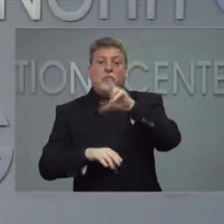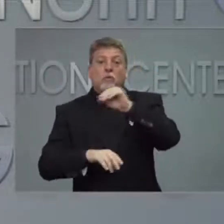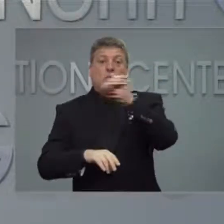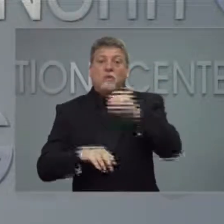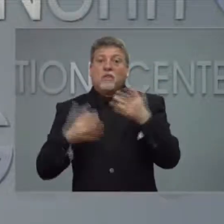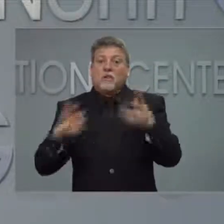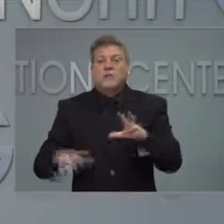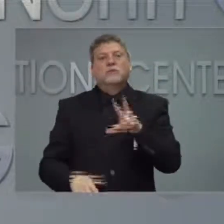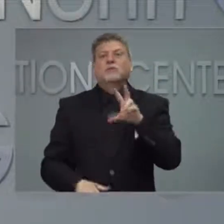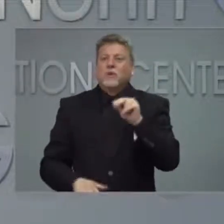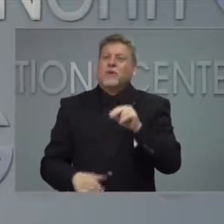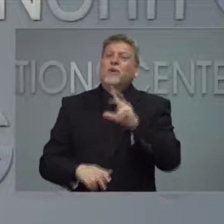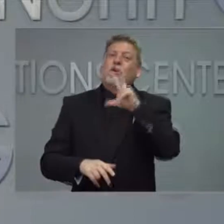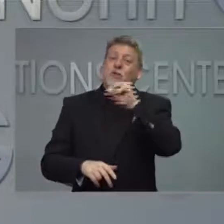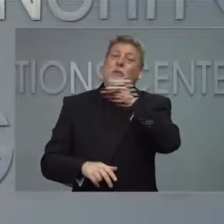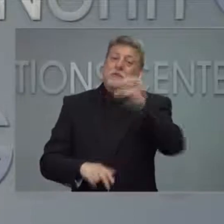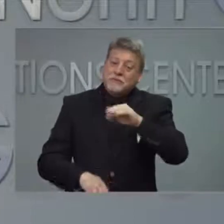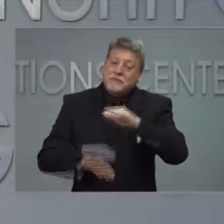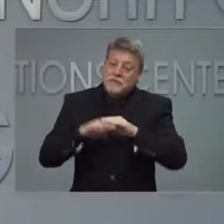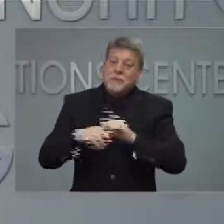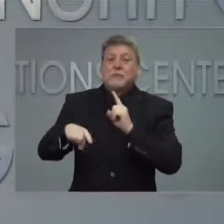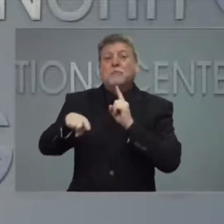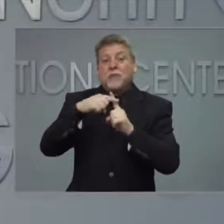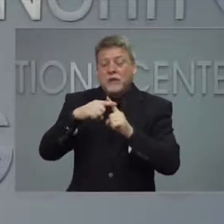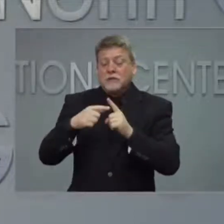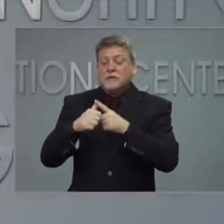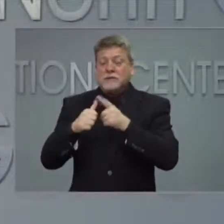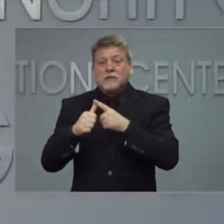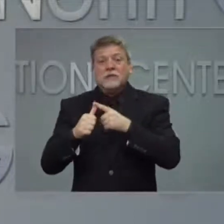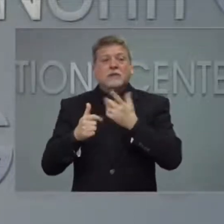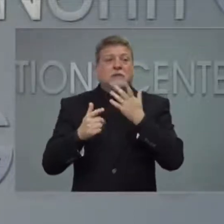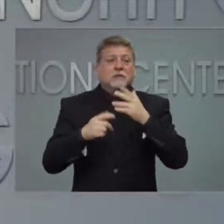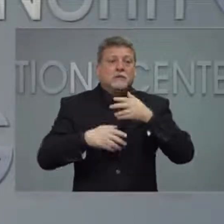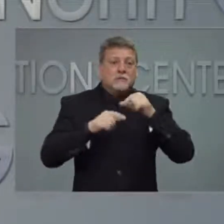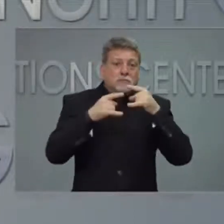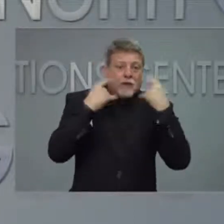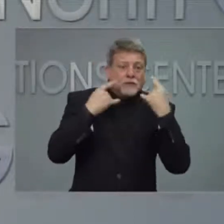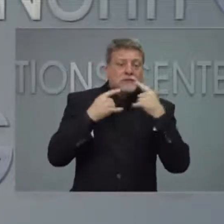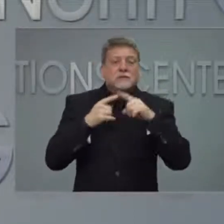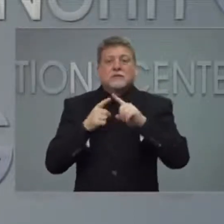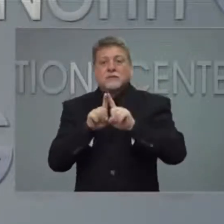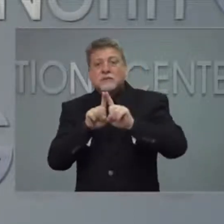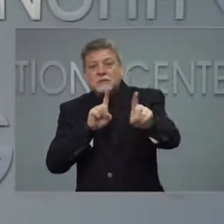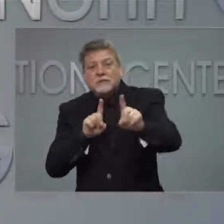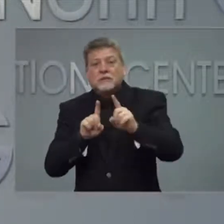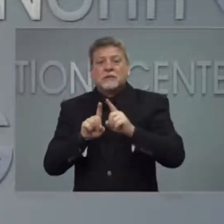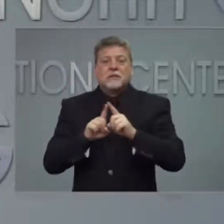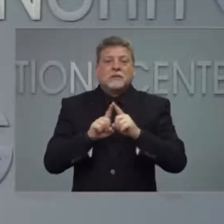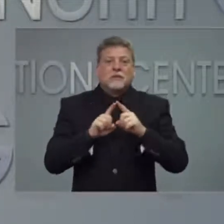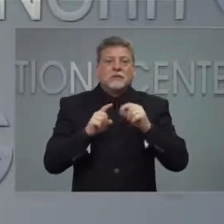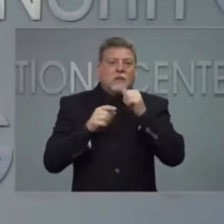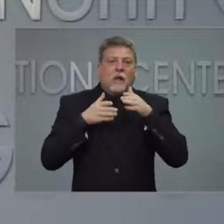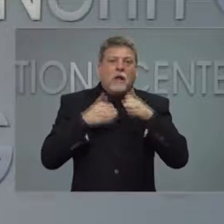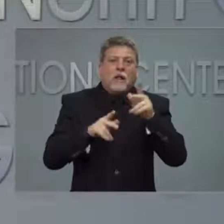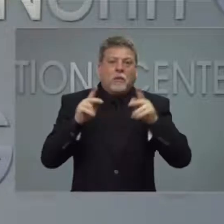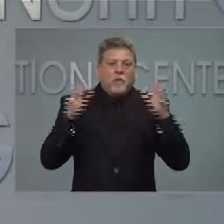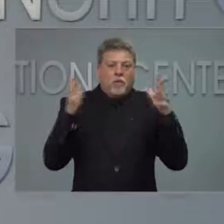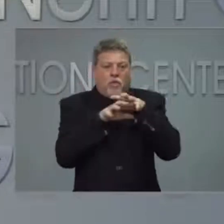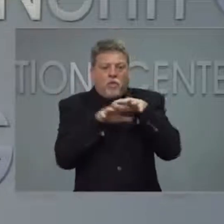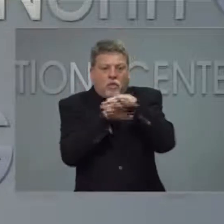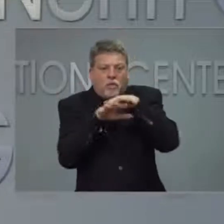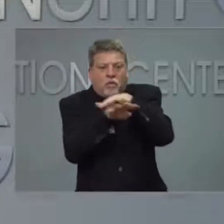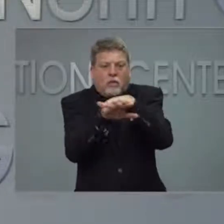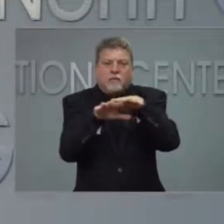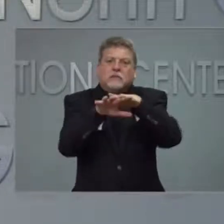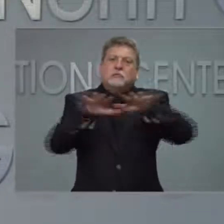social distancing, people gathering into corridors. I think health officials feel much better about things that